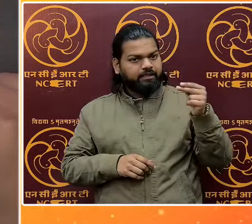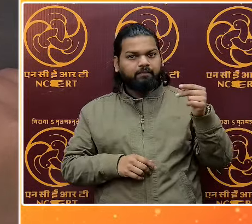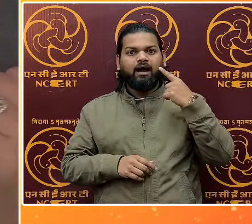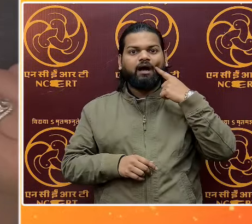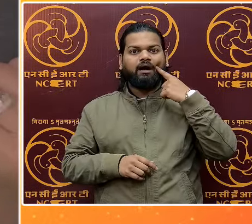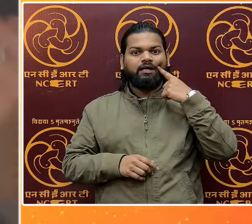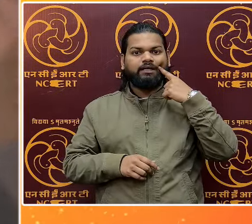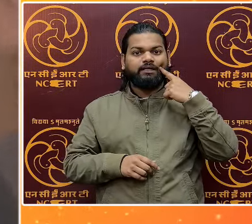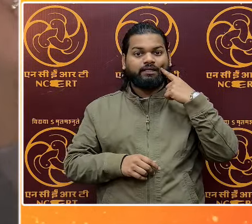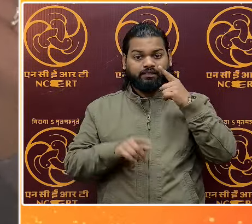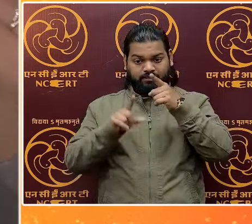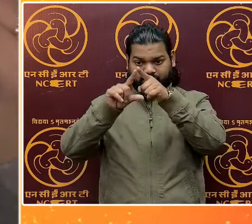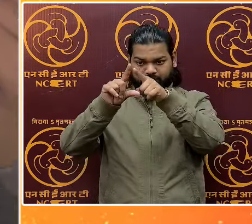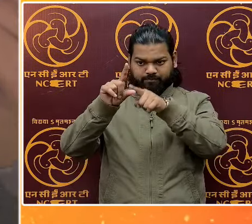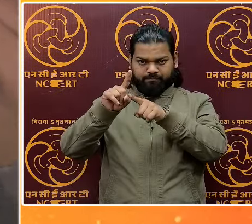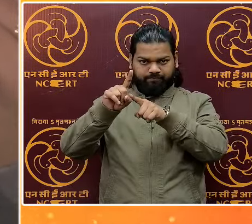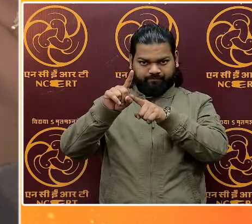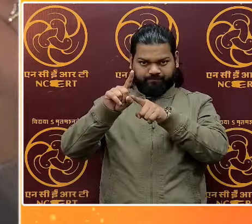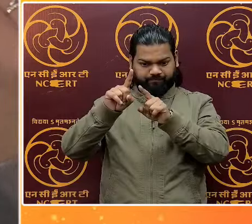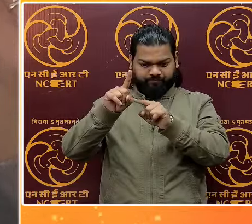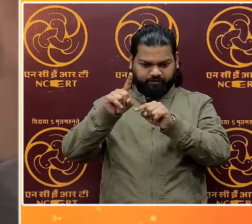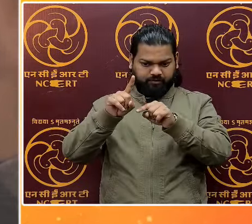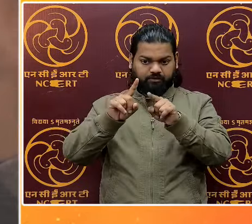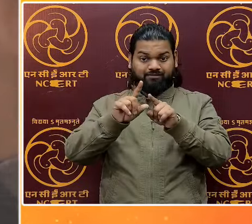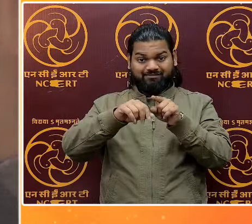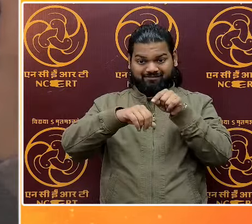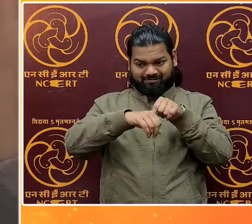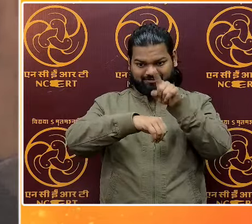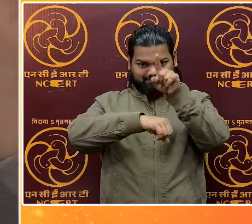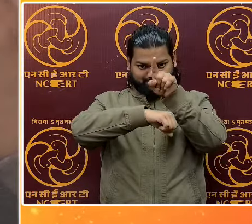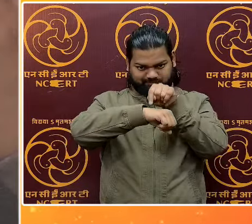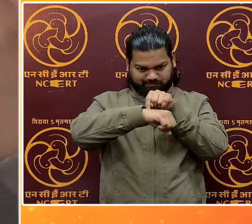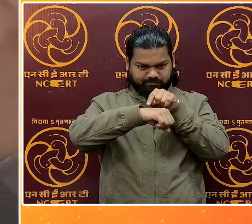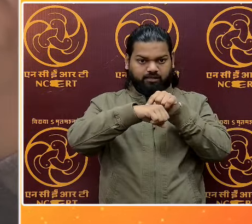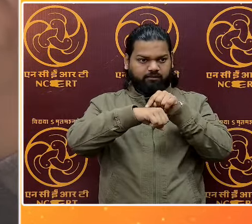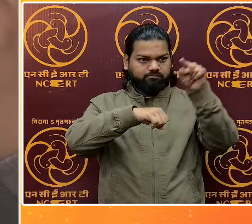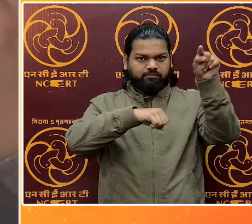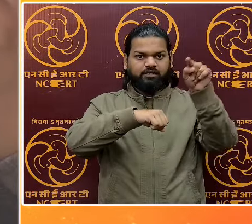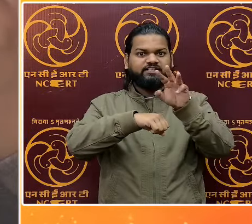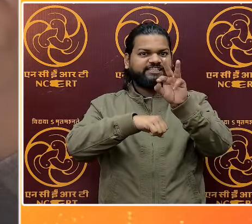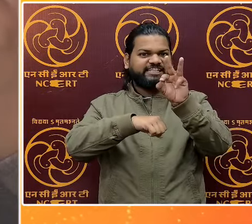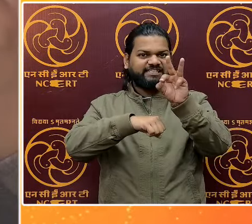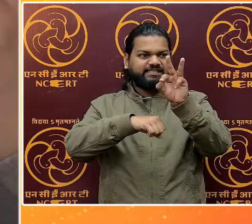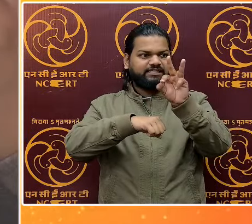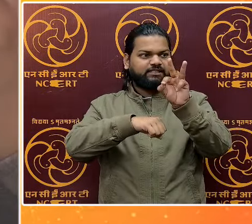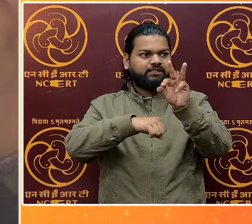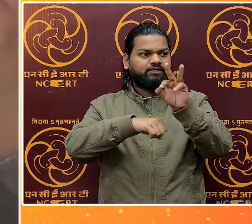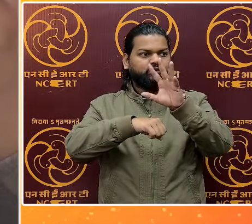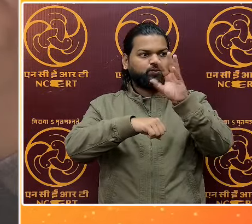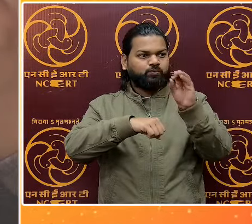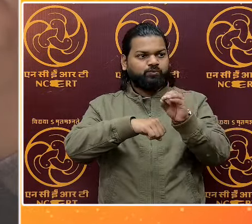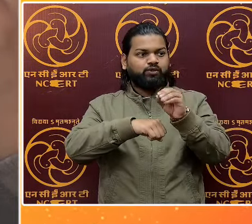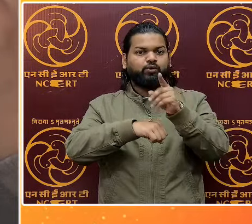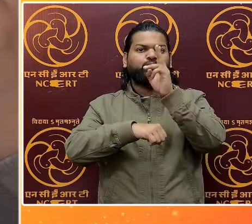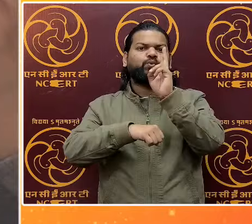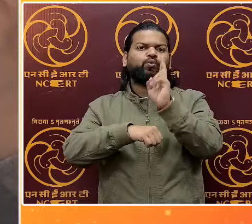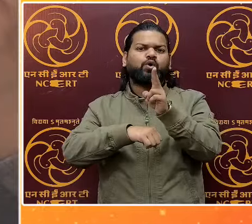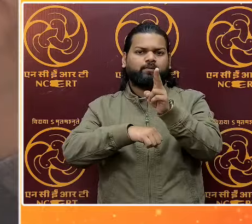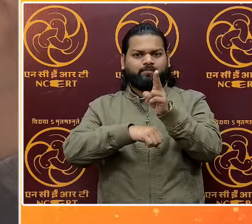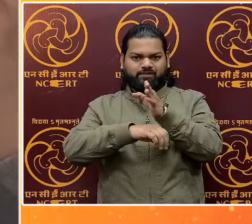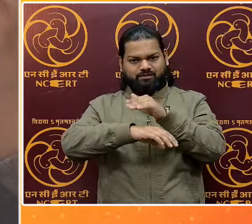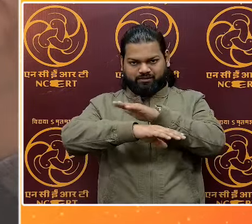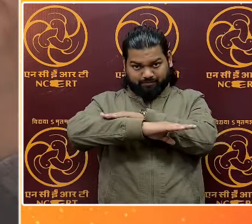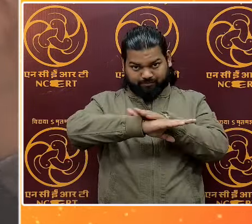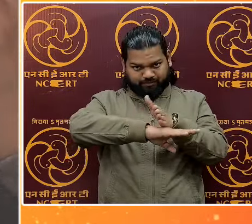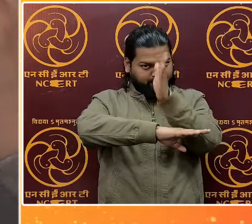degree. Okay. Now what we have told, that normal is perpendicular to the